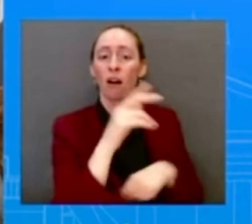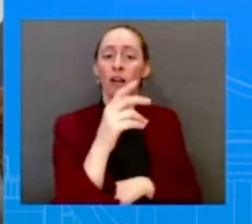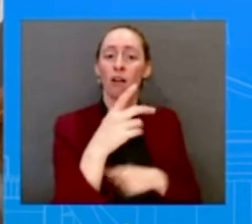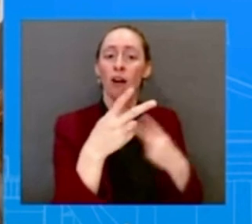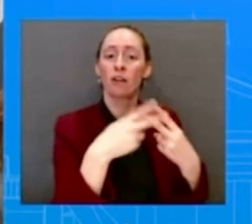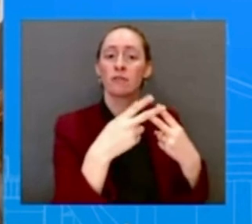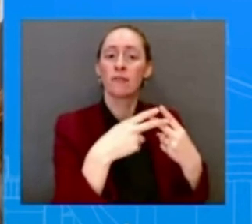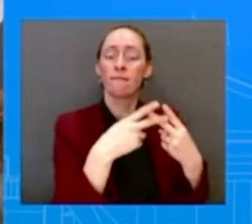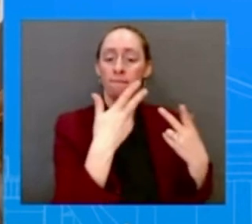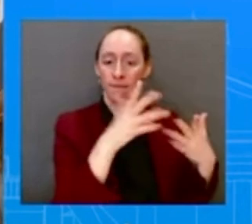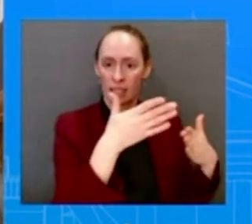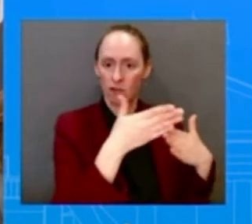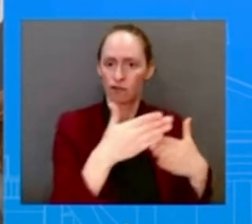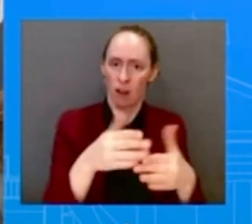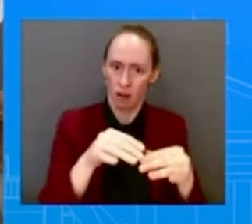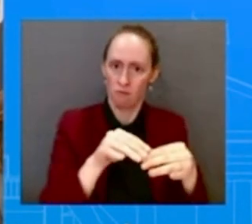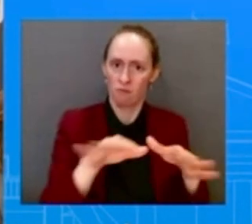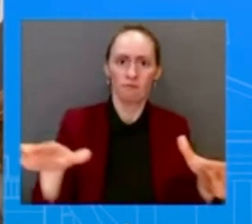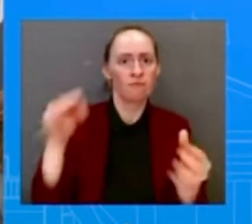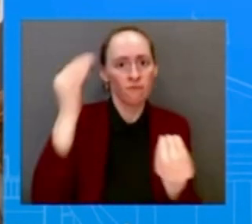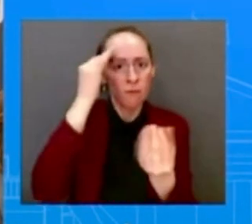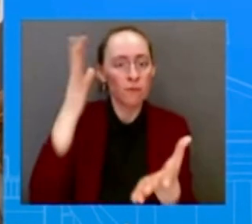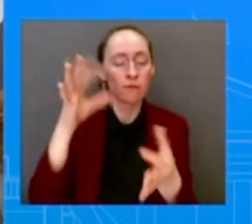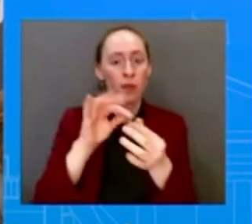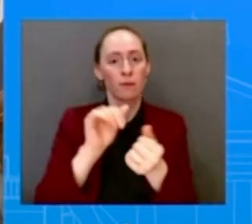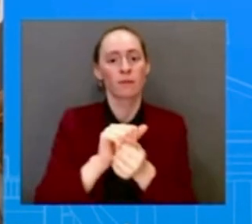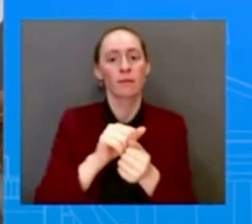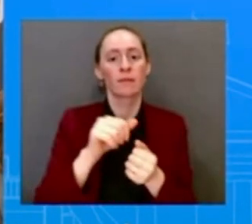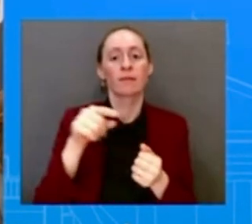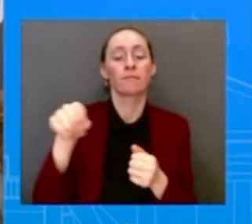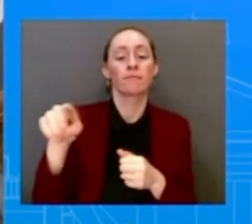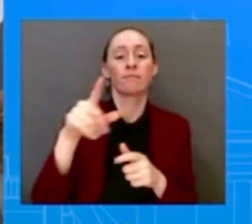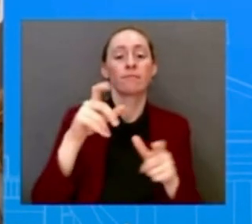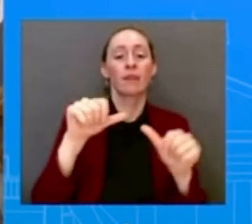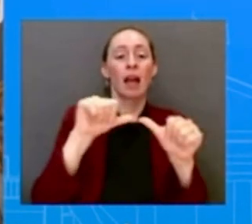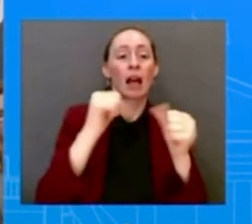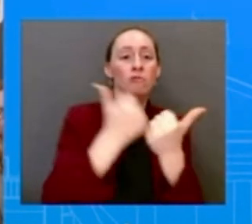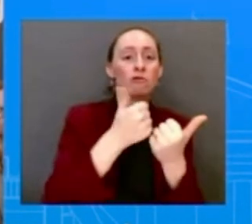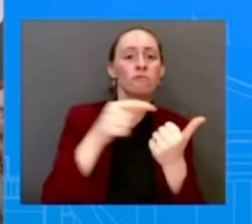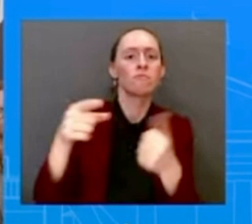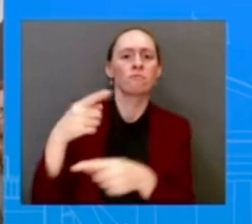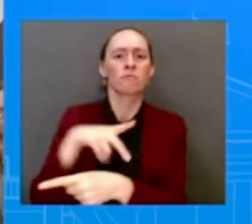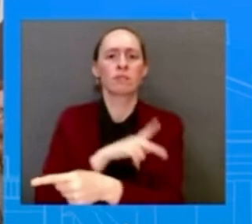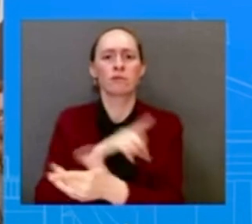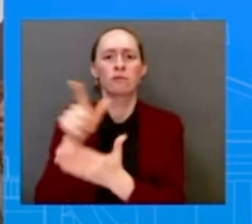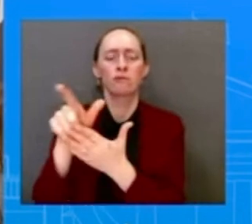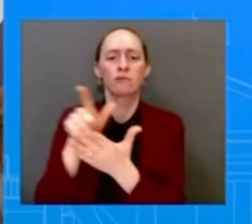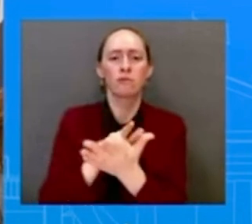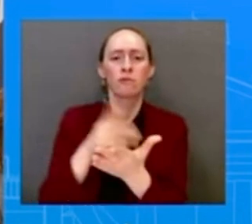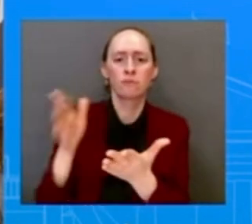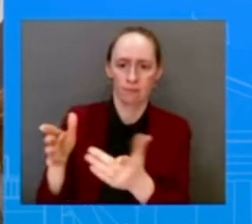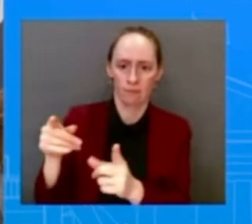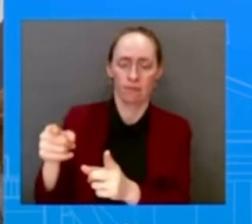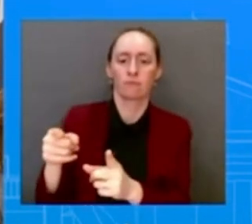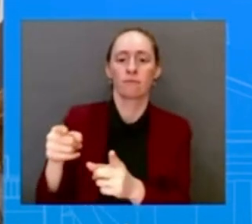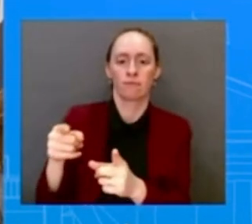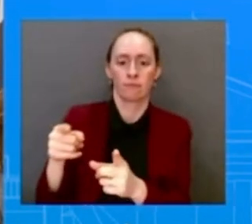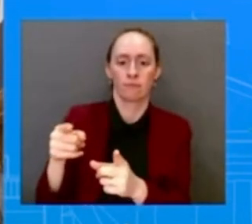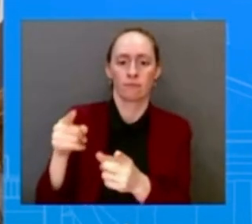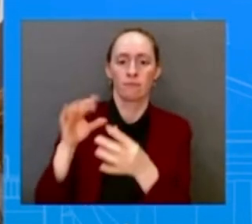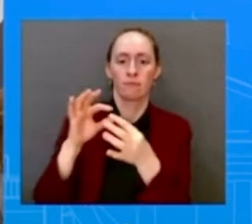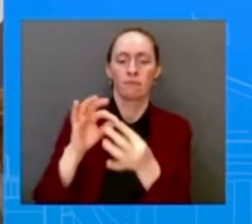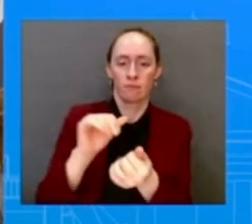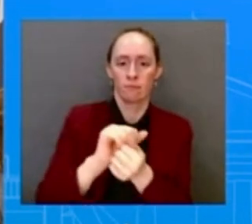of them, dated on November 8th, has a communication between Gary Stern, who was the general counsel of NARA, and Bob Bauer, the president's